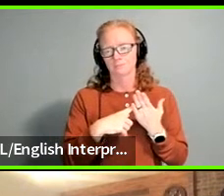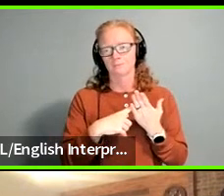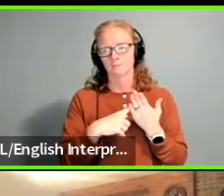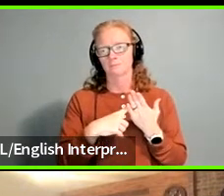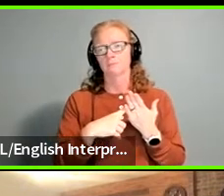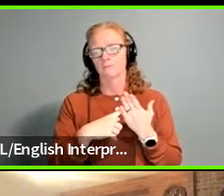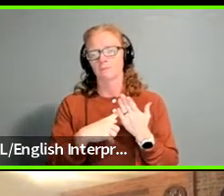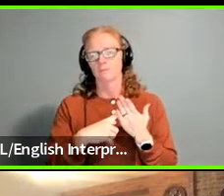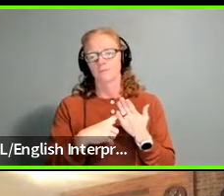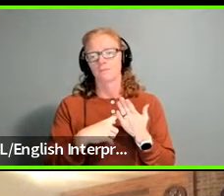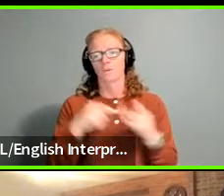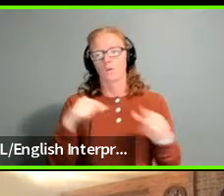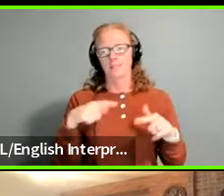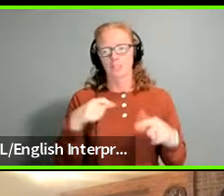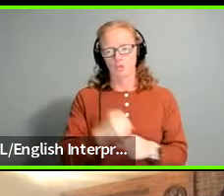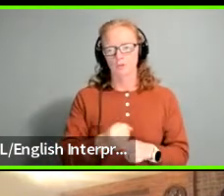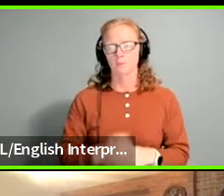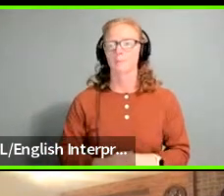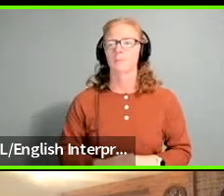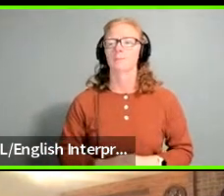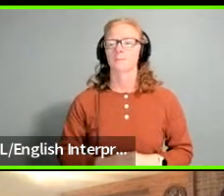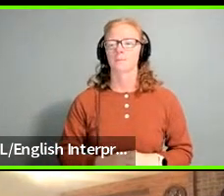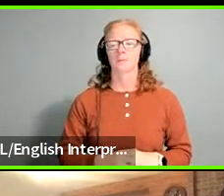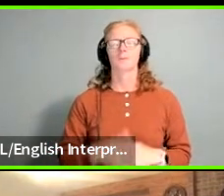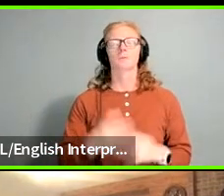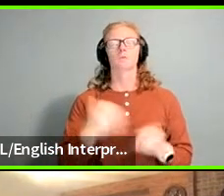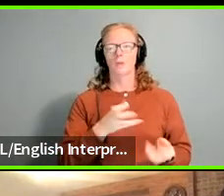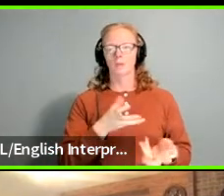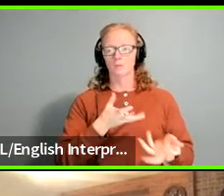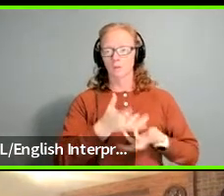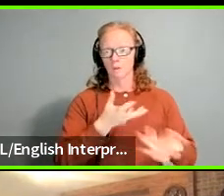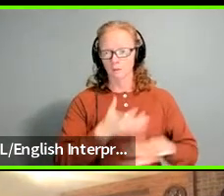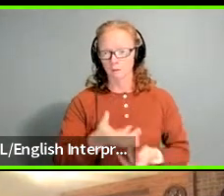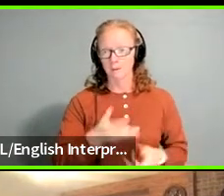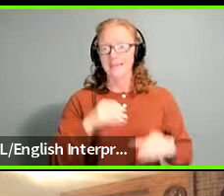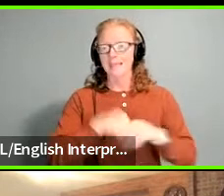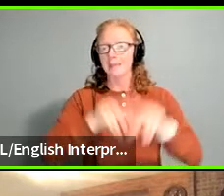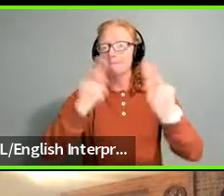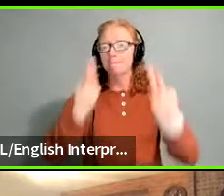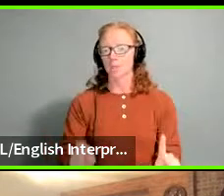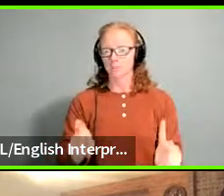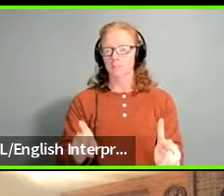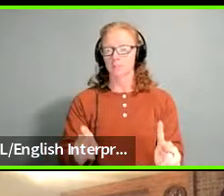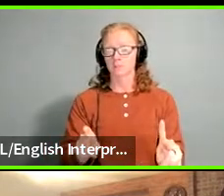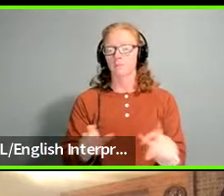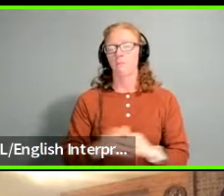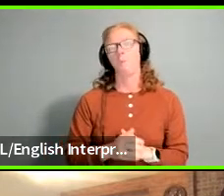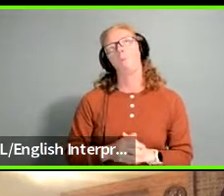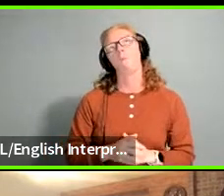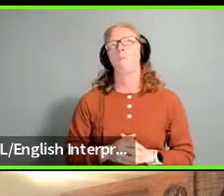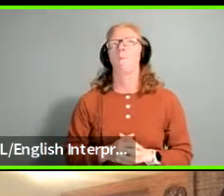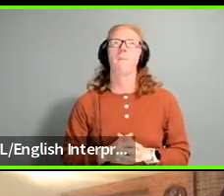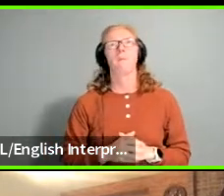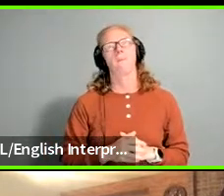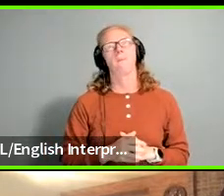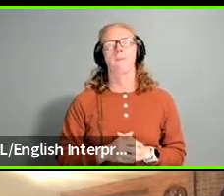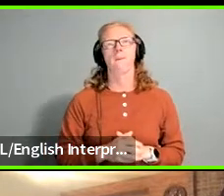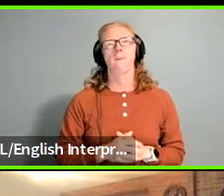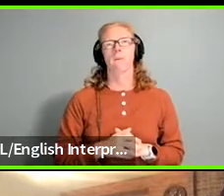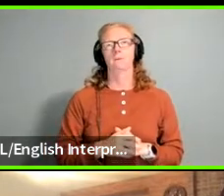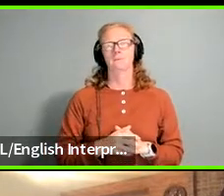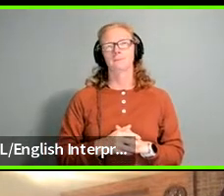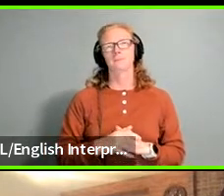staffing there. And so we have been engaging on the ground in Clark County. As far as engagement